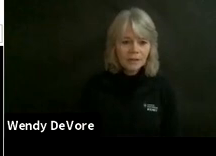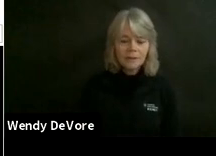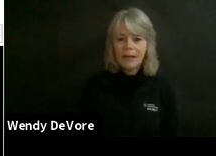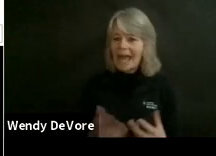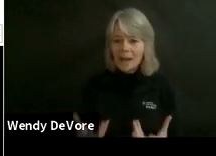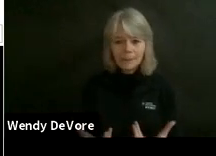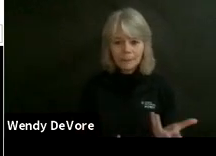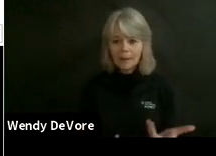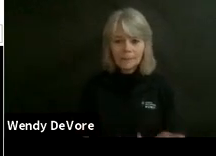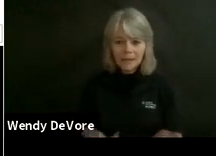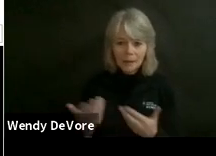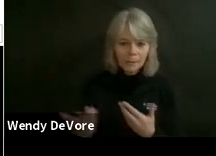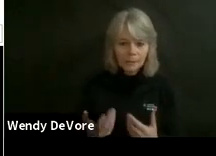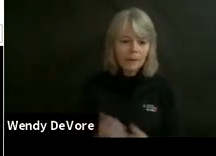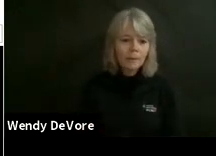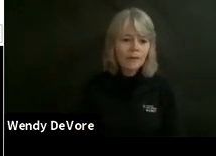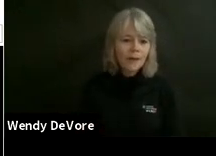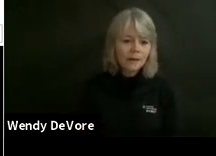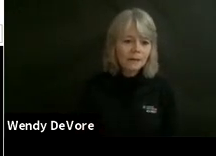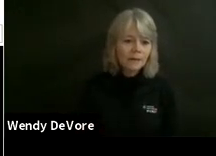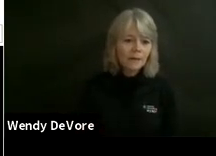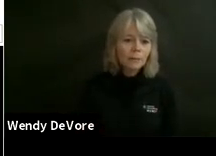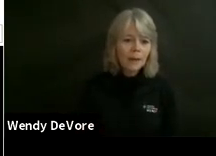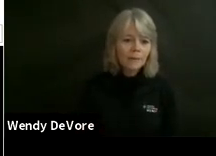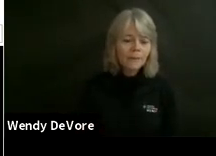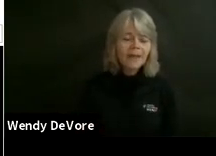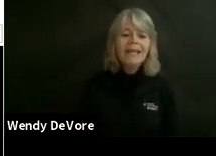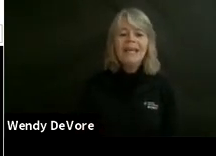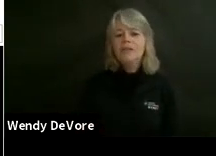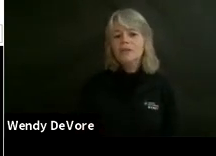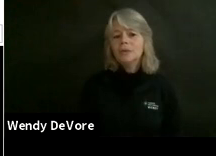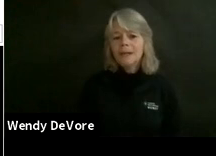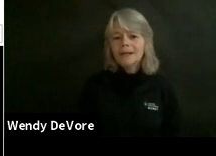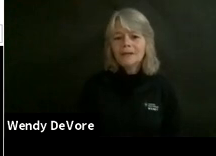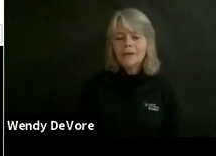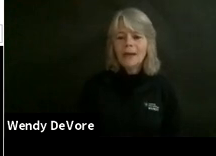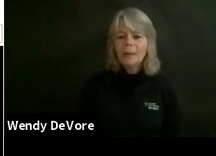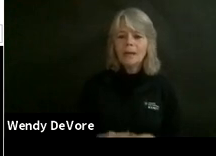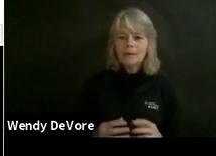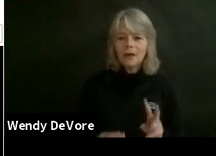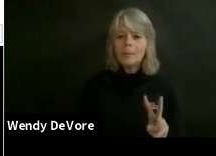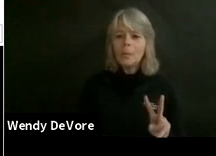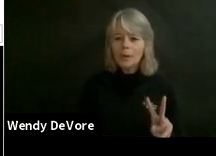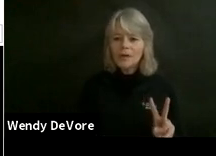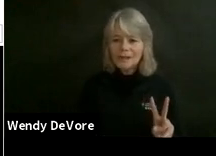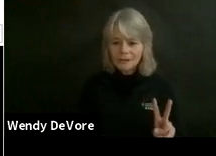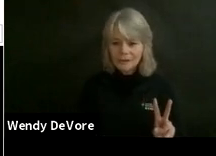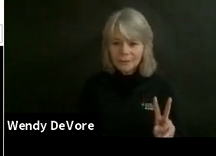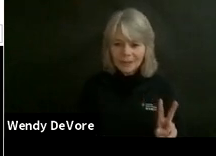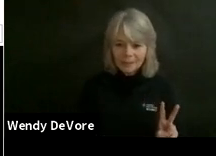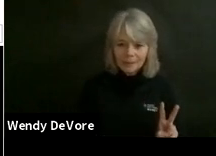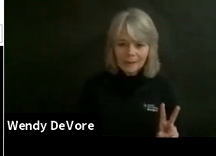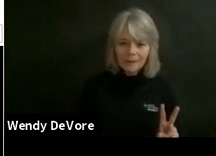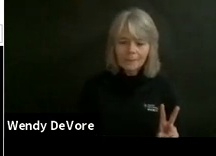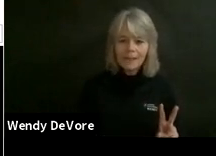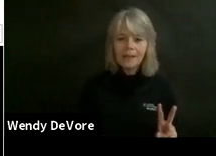recognition app to help with that as well. It's critical that if there are more than two